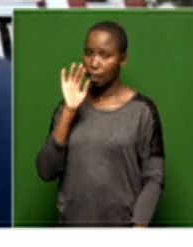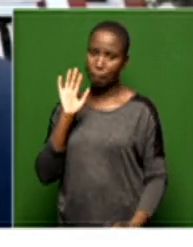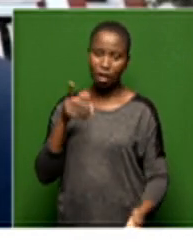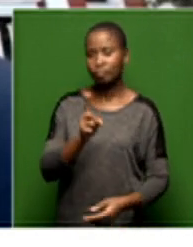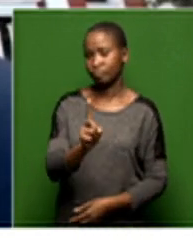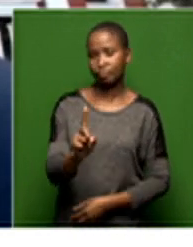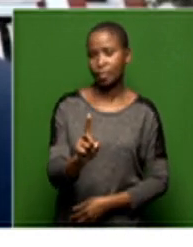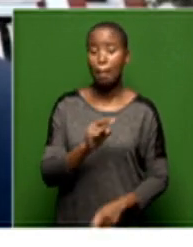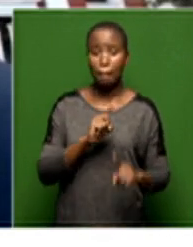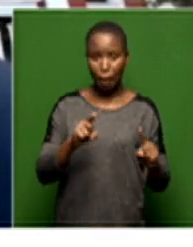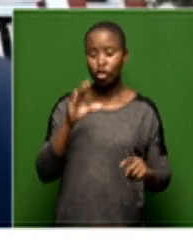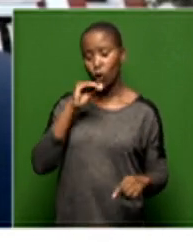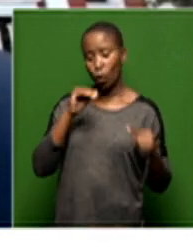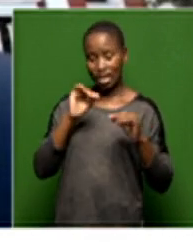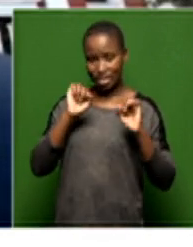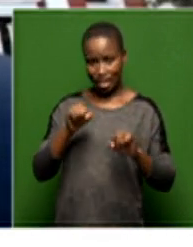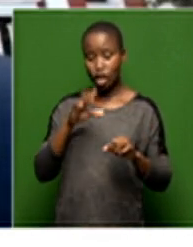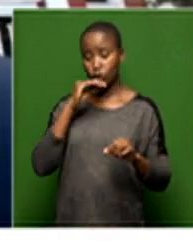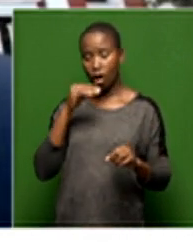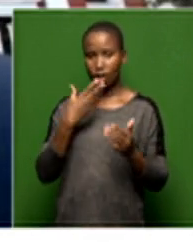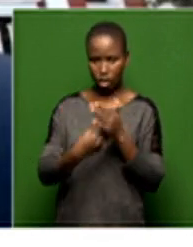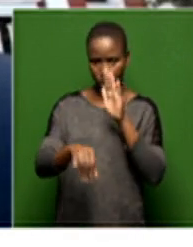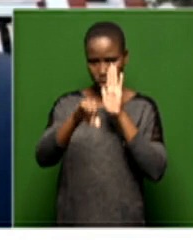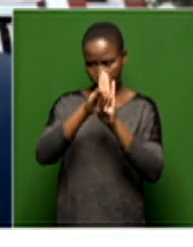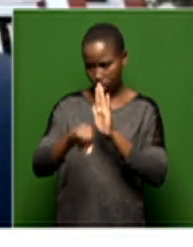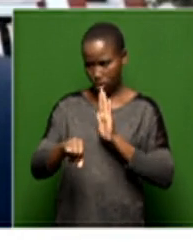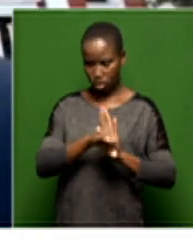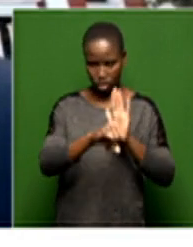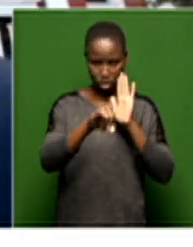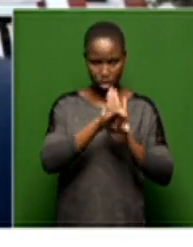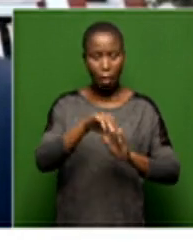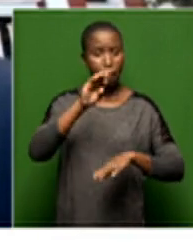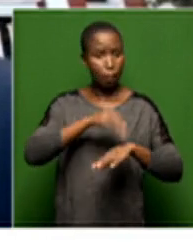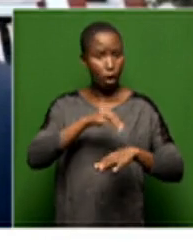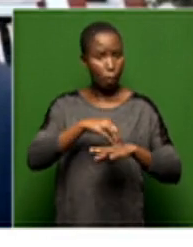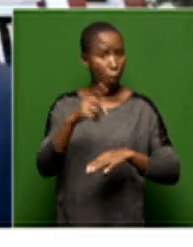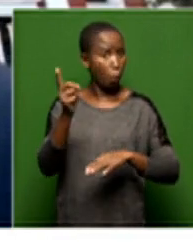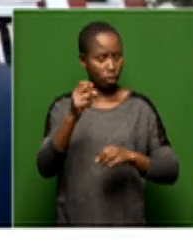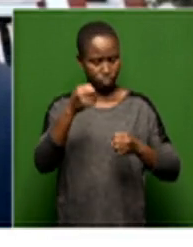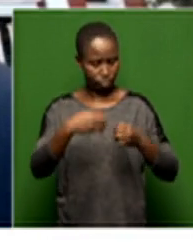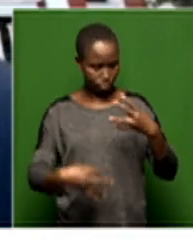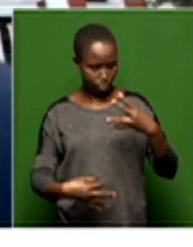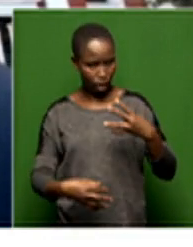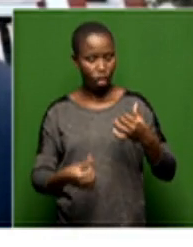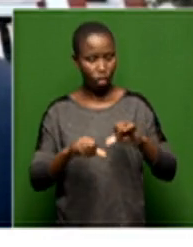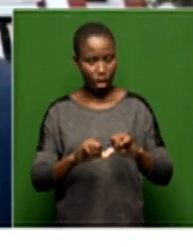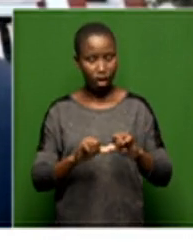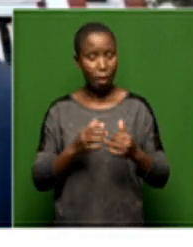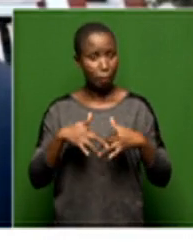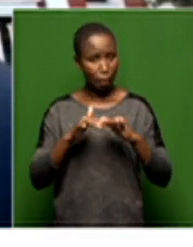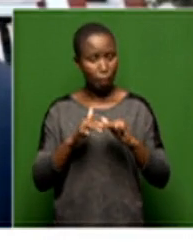talking highlights the problem. That is why we're saying that the conversation has to be truthful. The